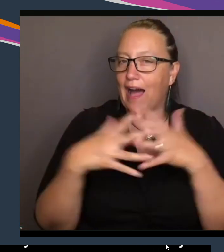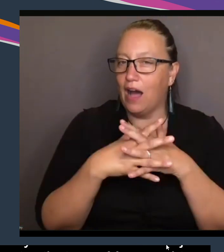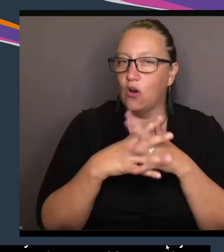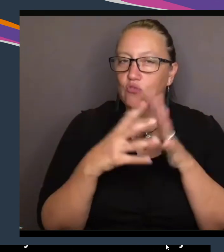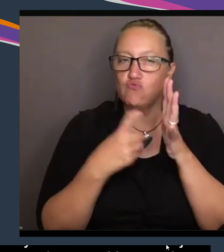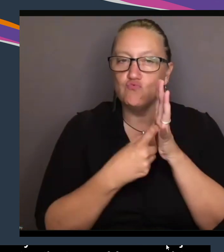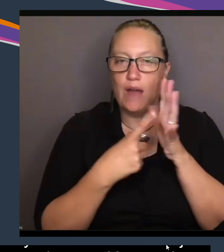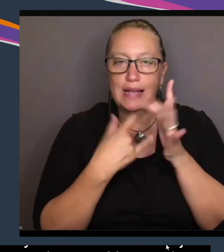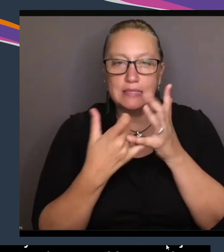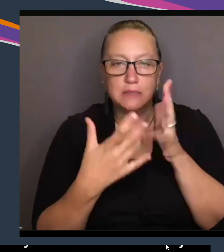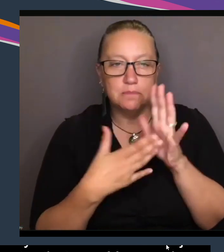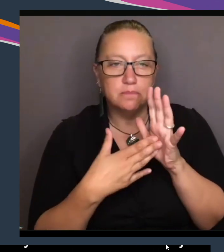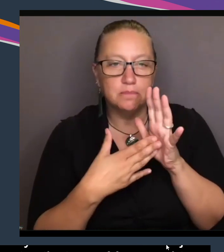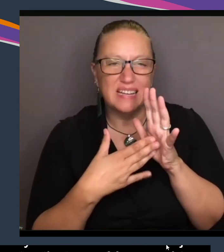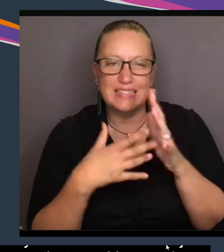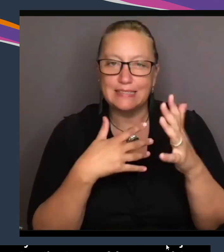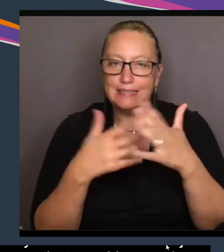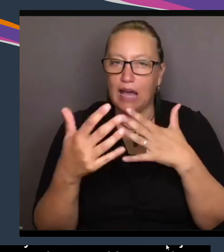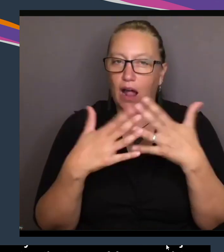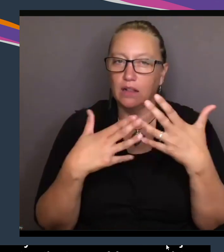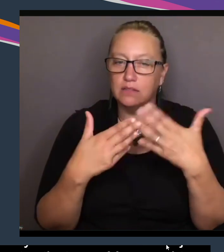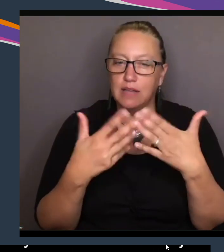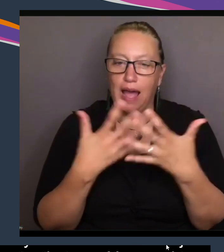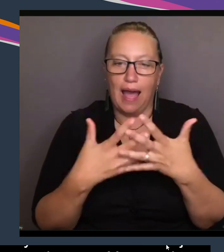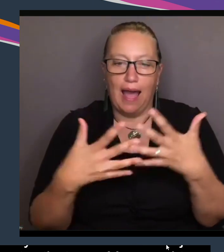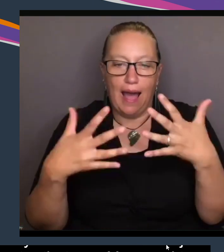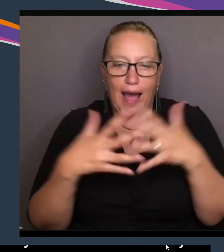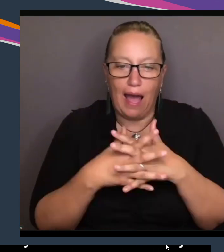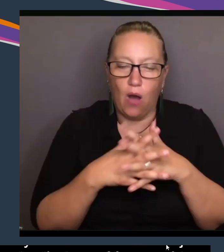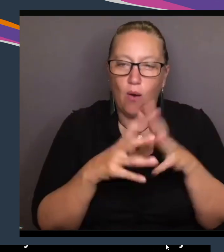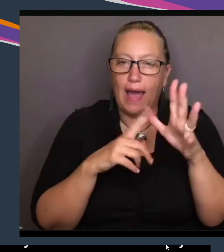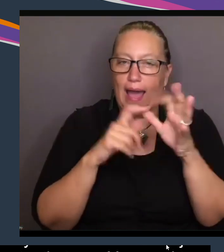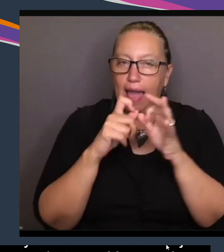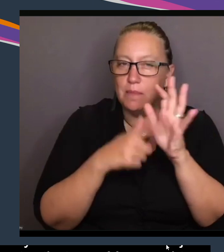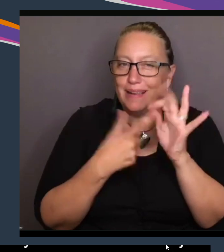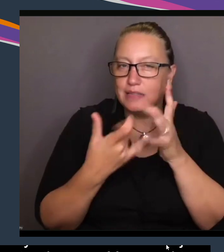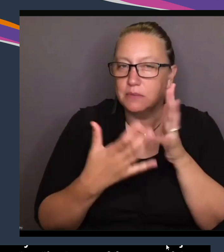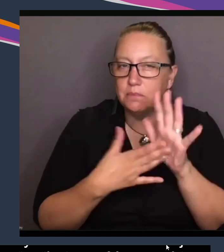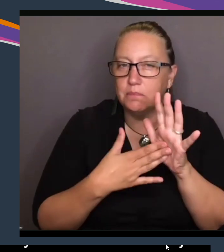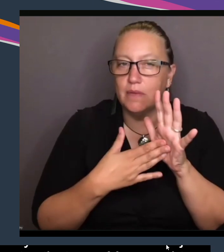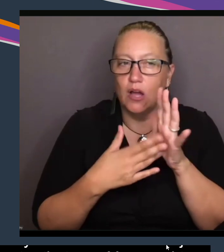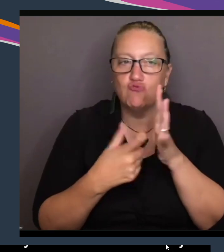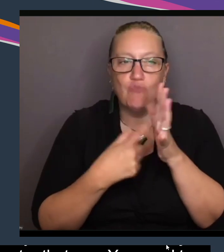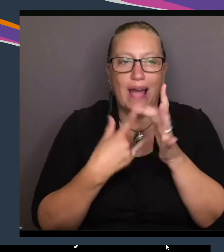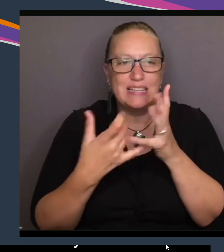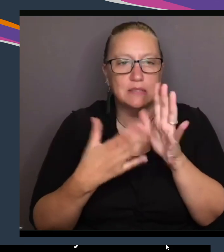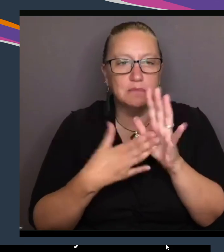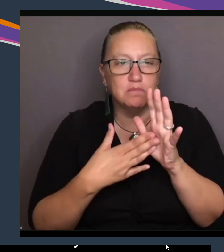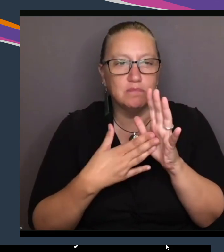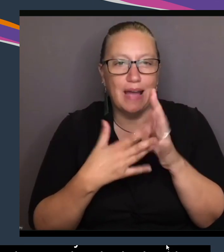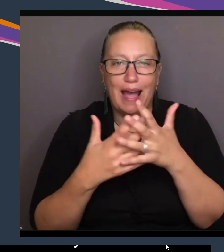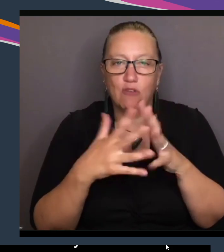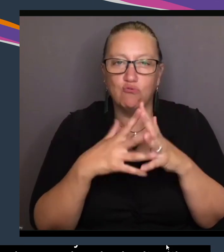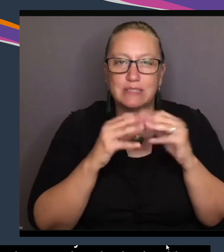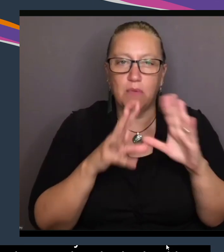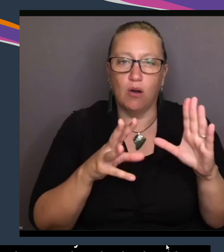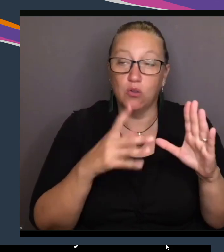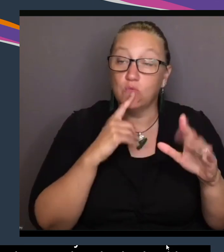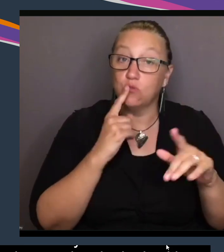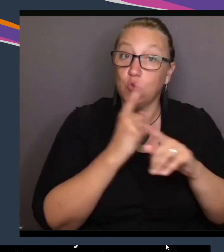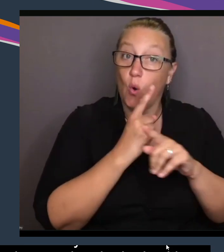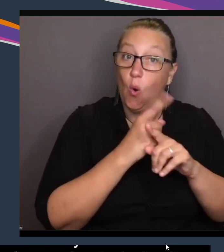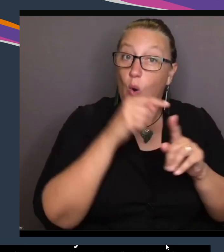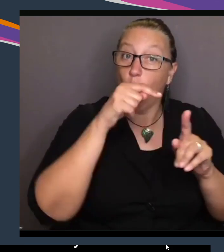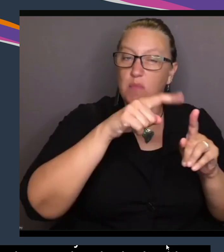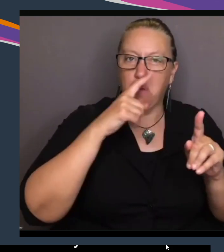ableism, you are on your own if you challenge ableism. If you want to draw an angry crowd, start a conversation about